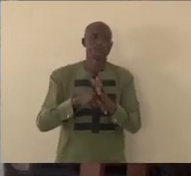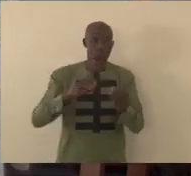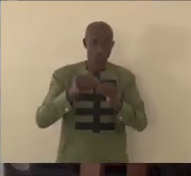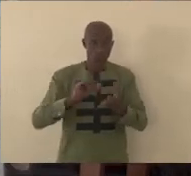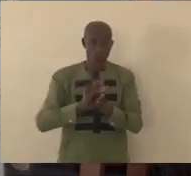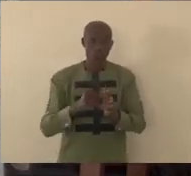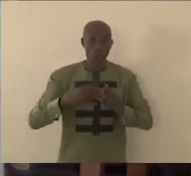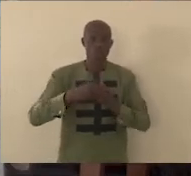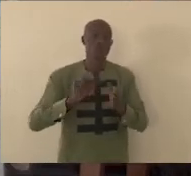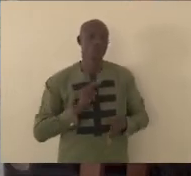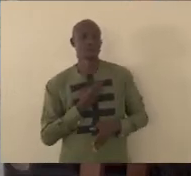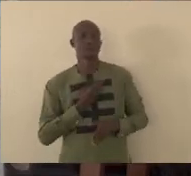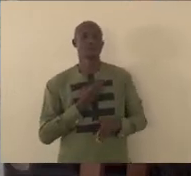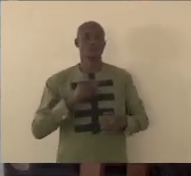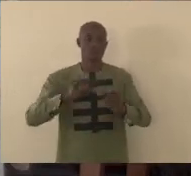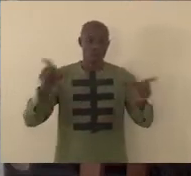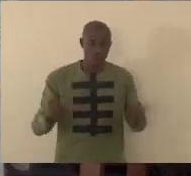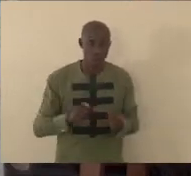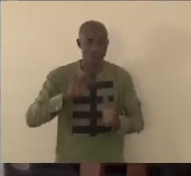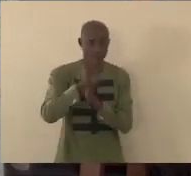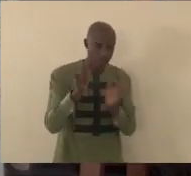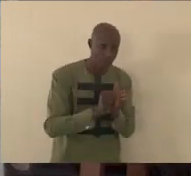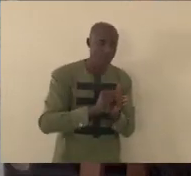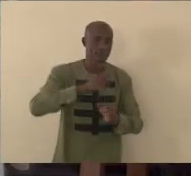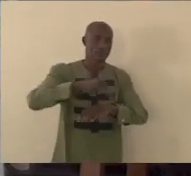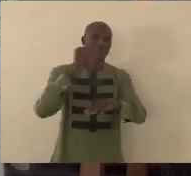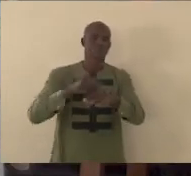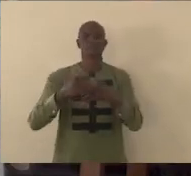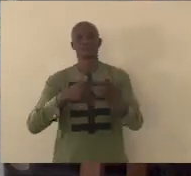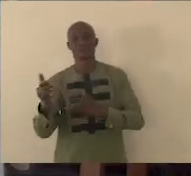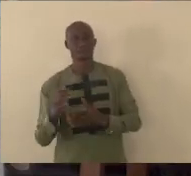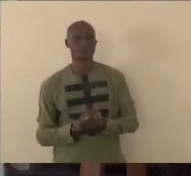today superintend our local, state, and national affairs.